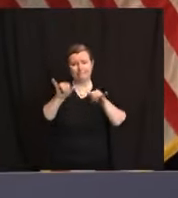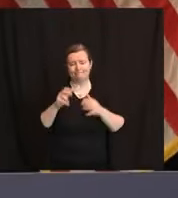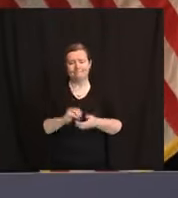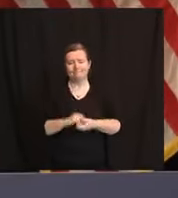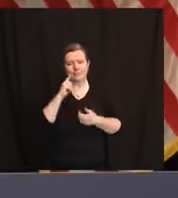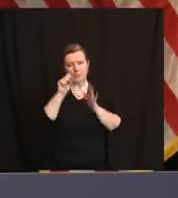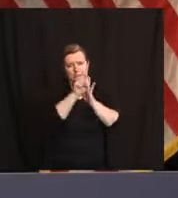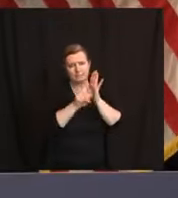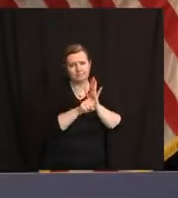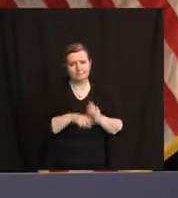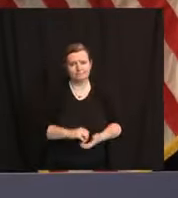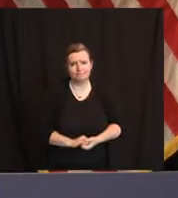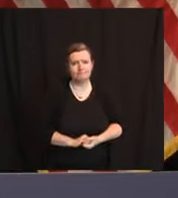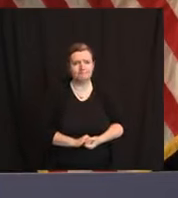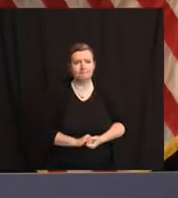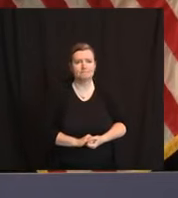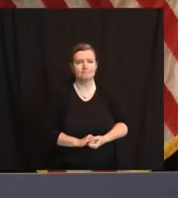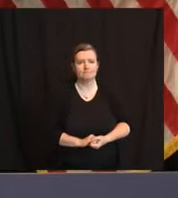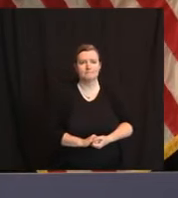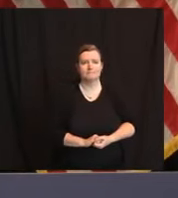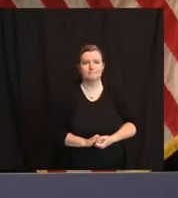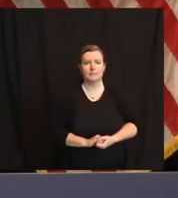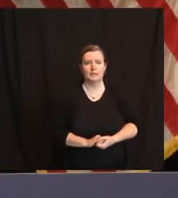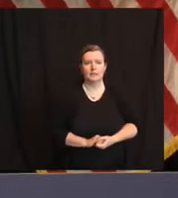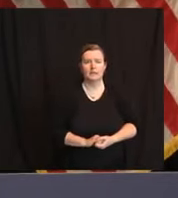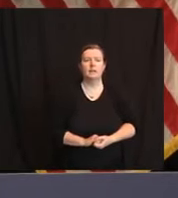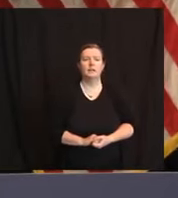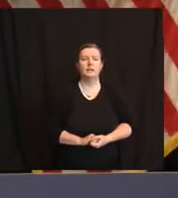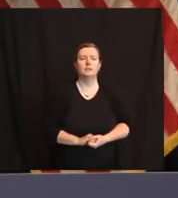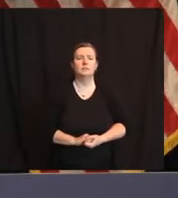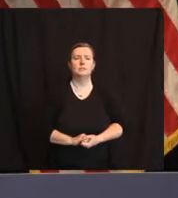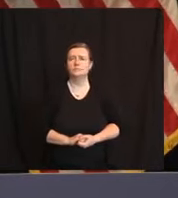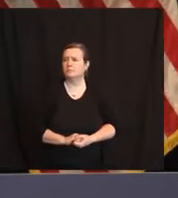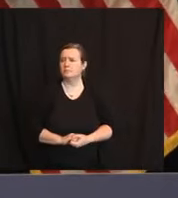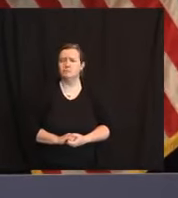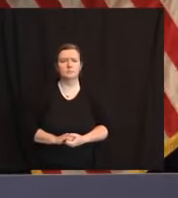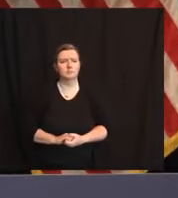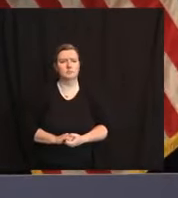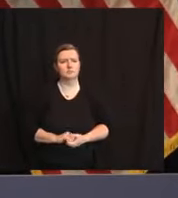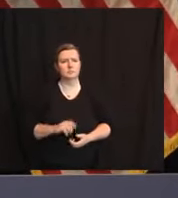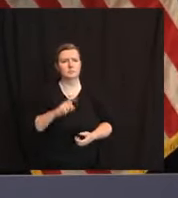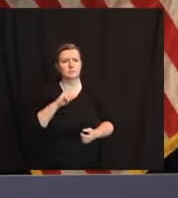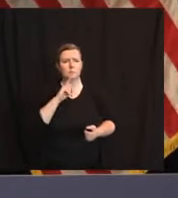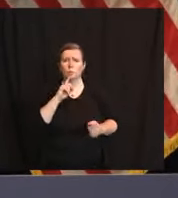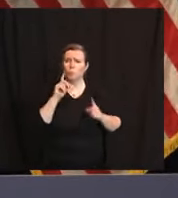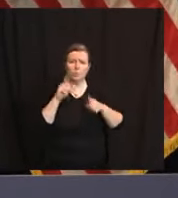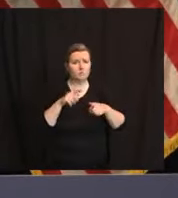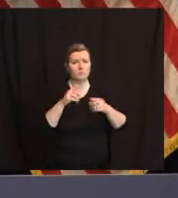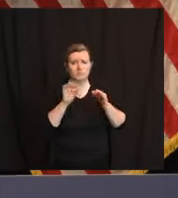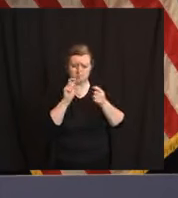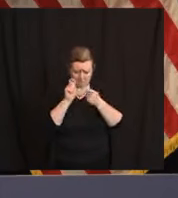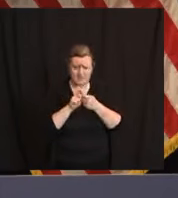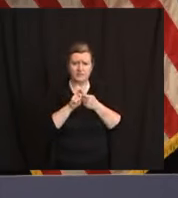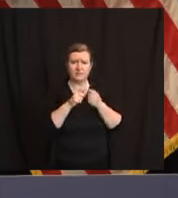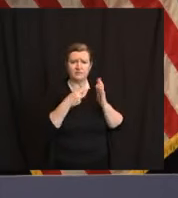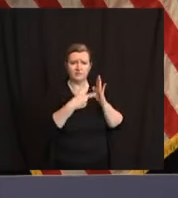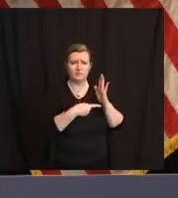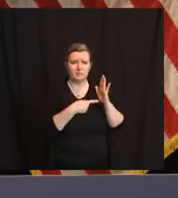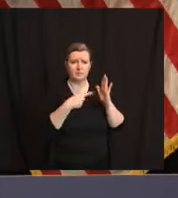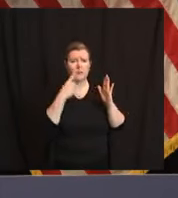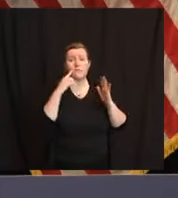be a little clearer. But there's a number of requirements set forth in the order that are fairly specific, and then there are some that are